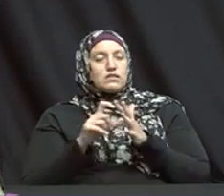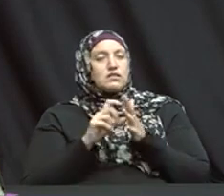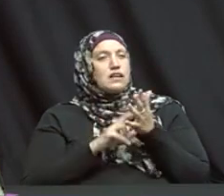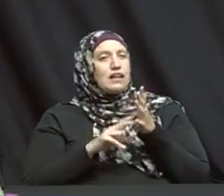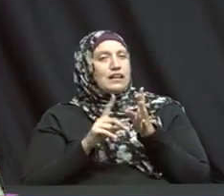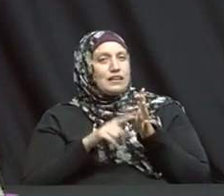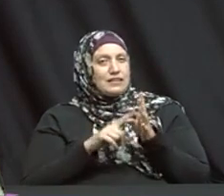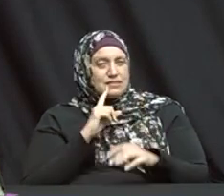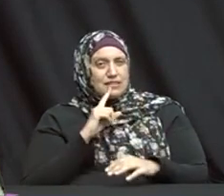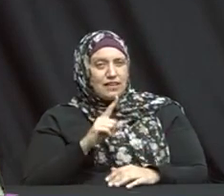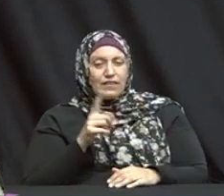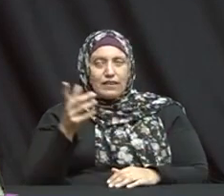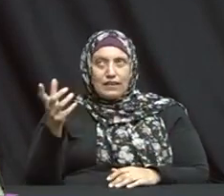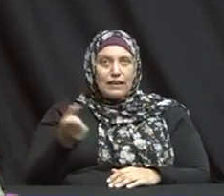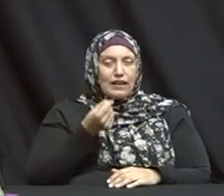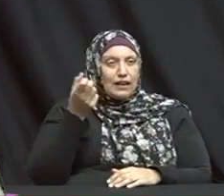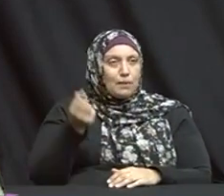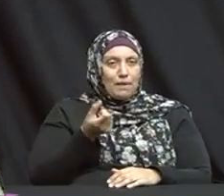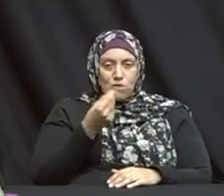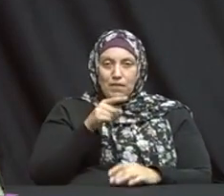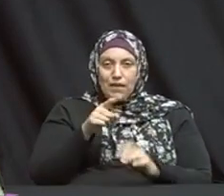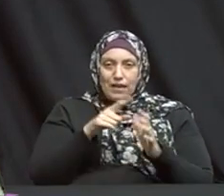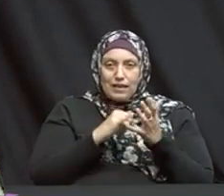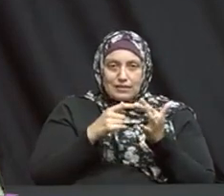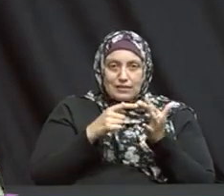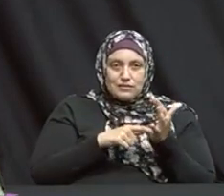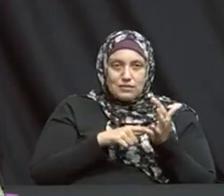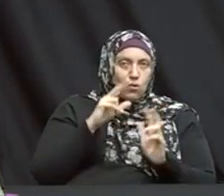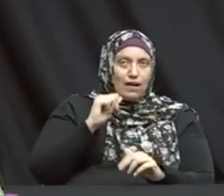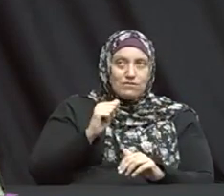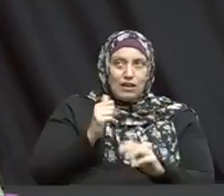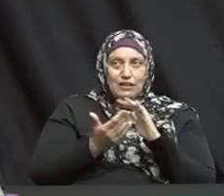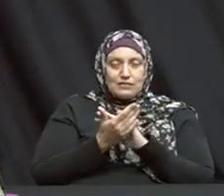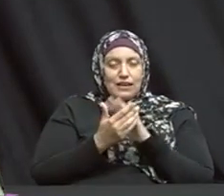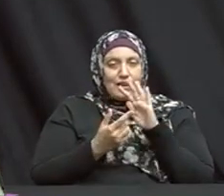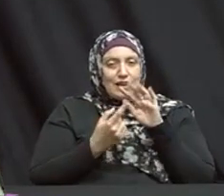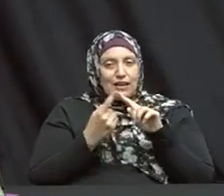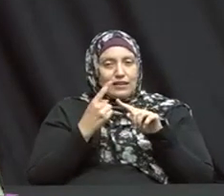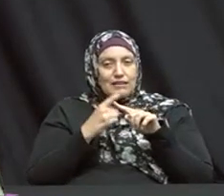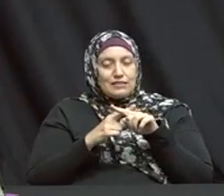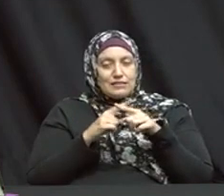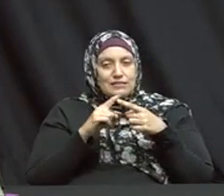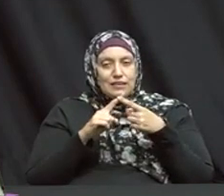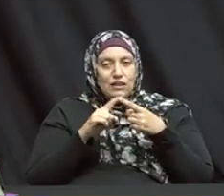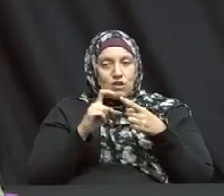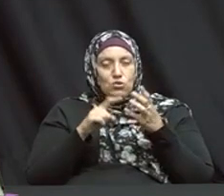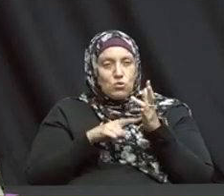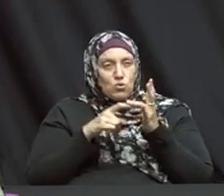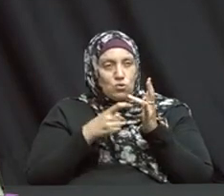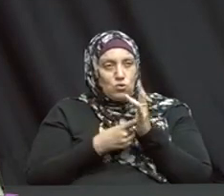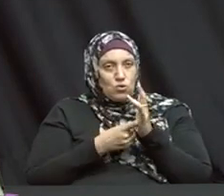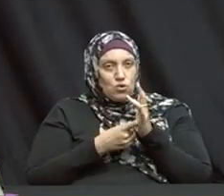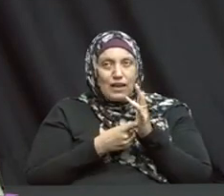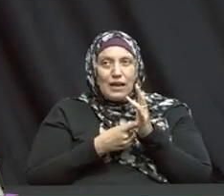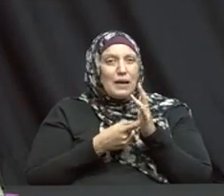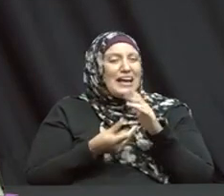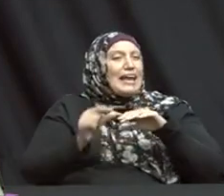executor in his or her capacity as trustee, all the income is attributed back to the beneficiary. So either